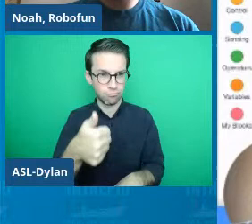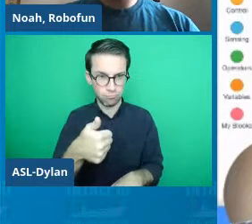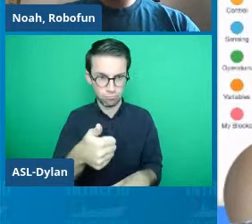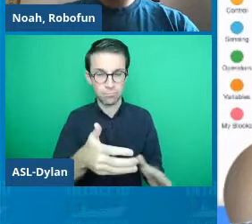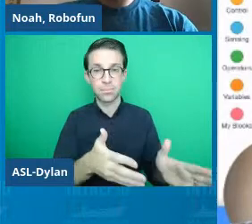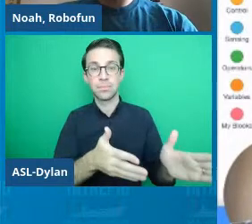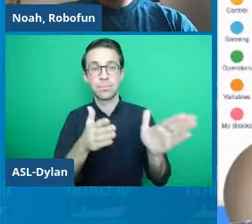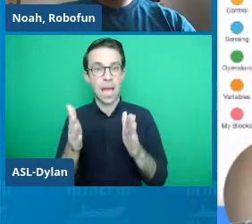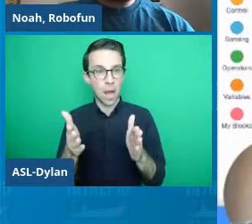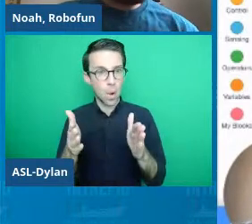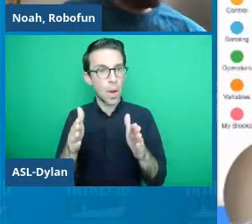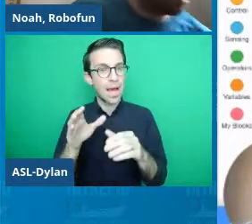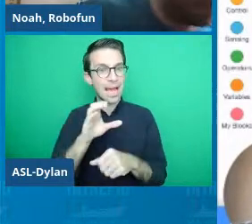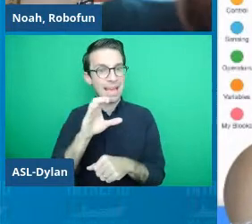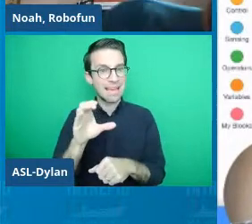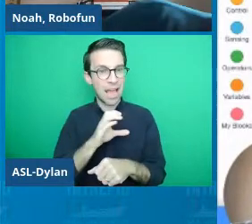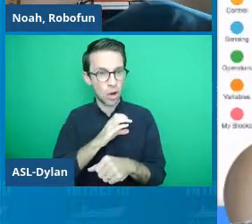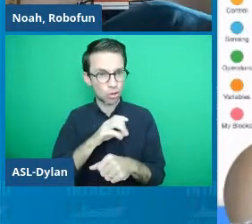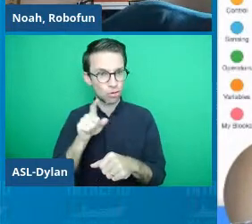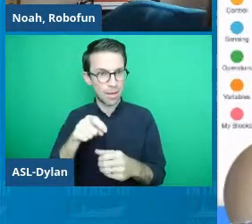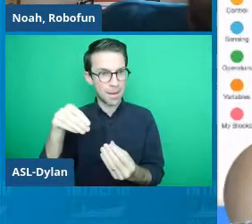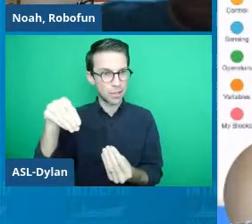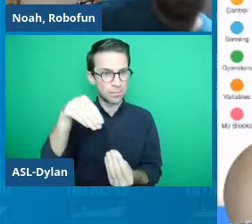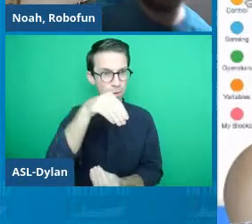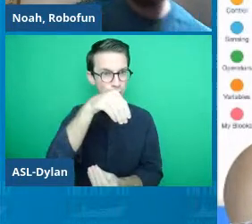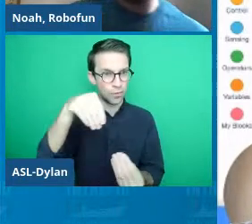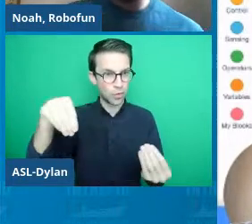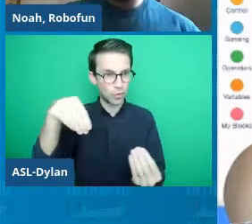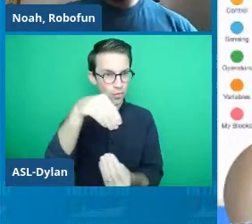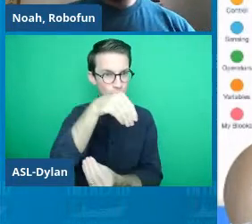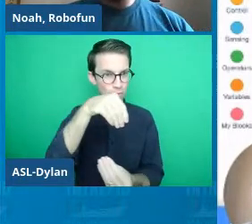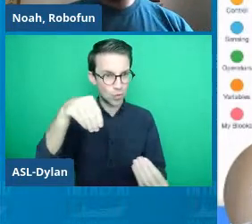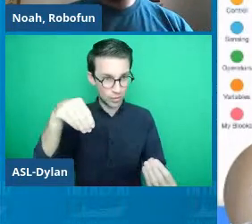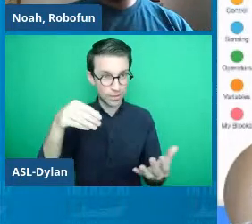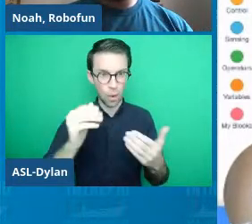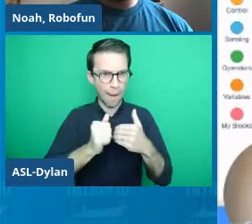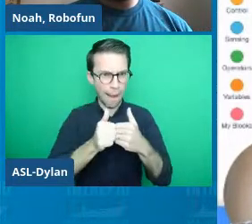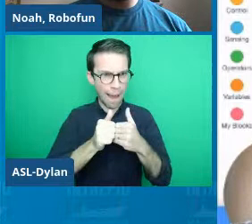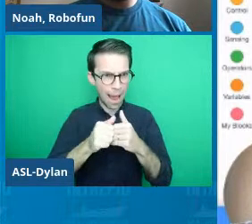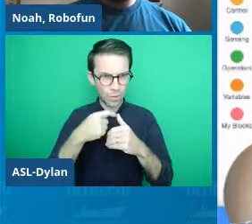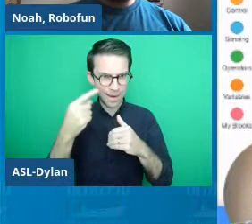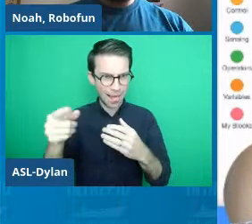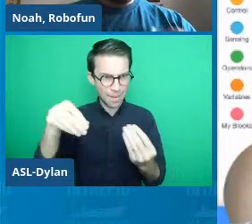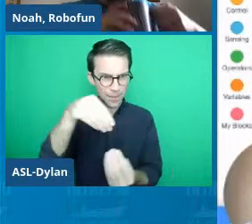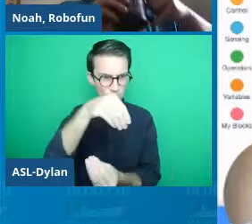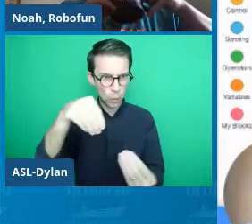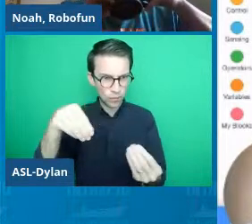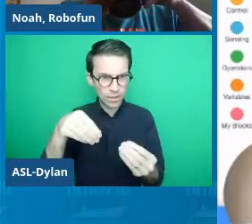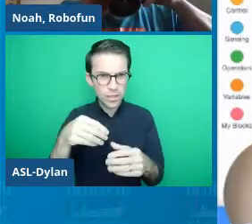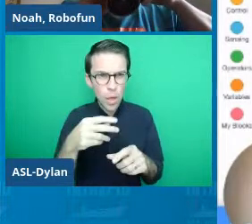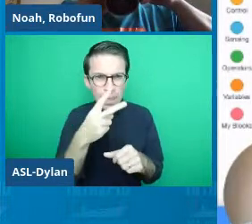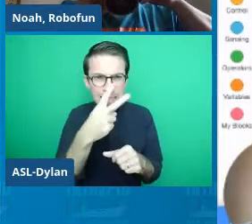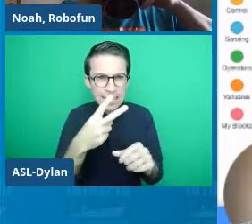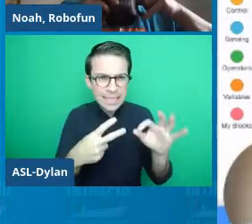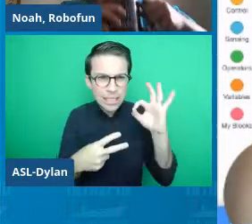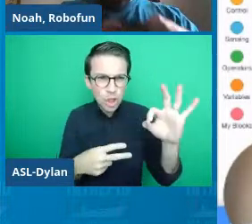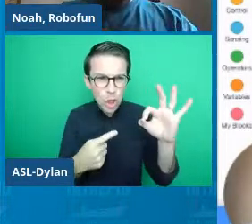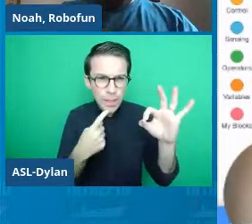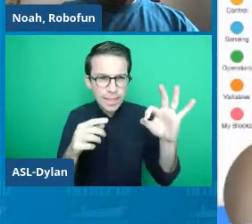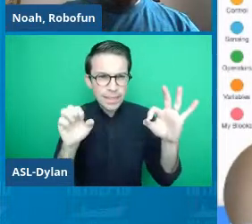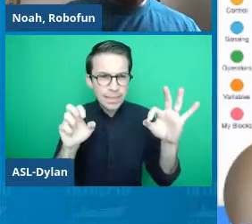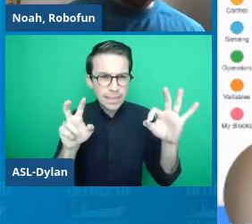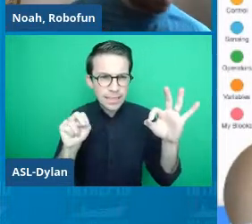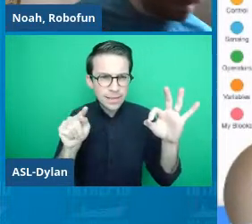character some movement. So again, we're going to get into the coding here. I'm going to go to this circle that says events. Events controls when